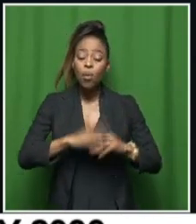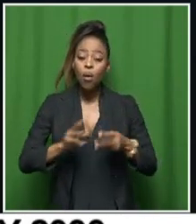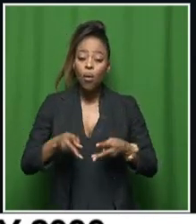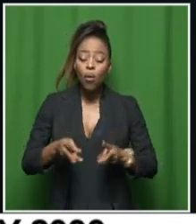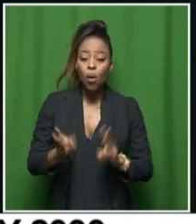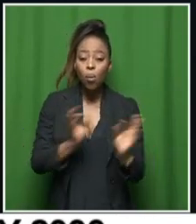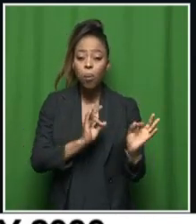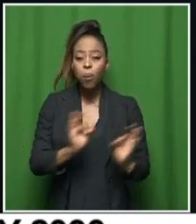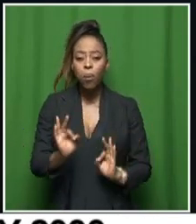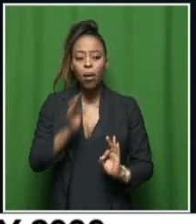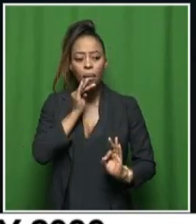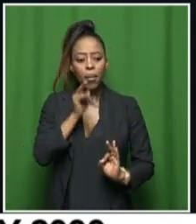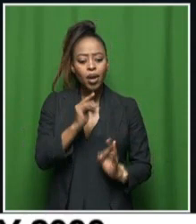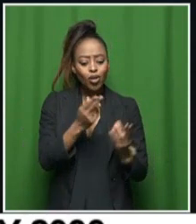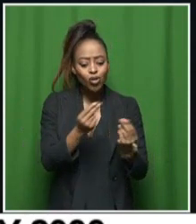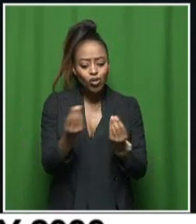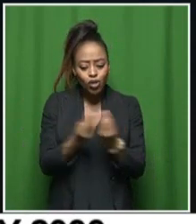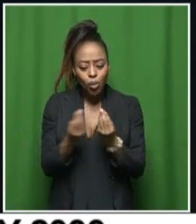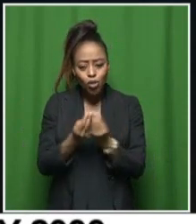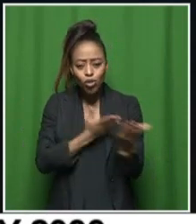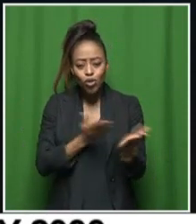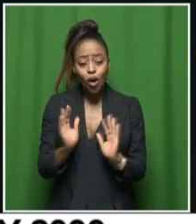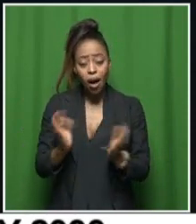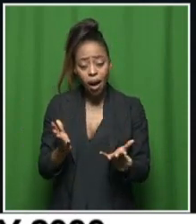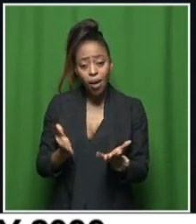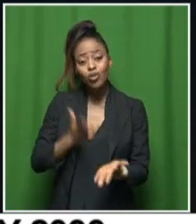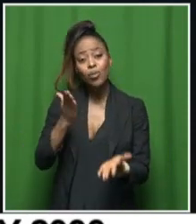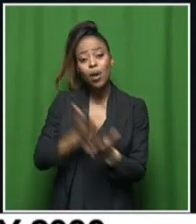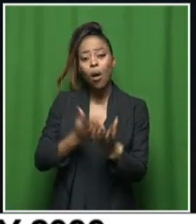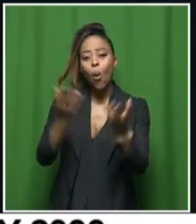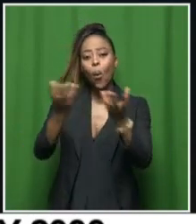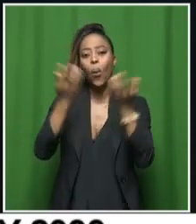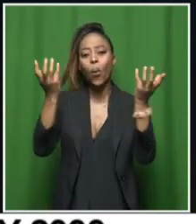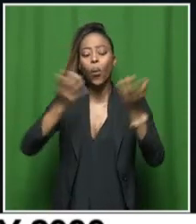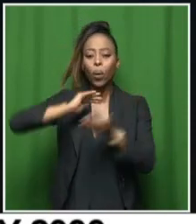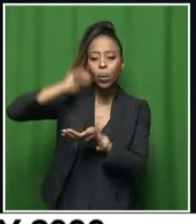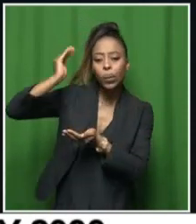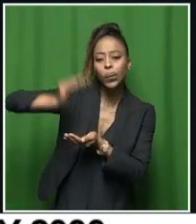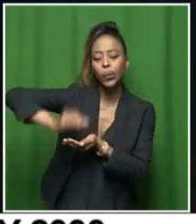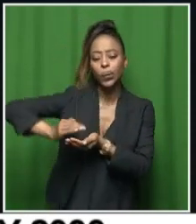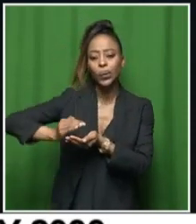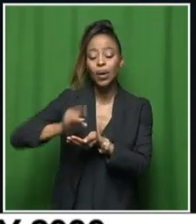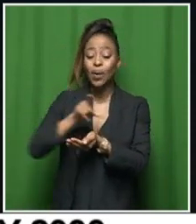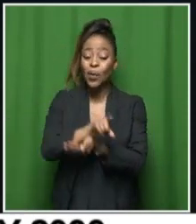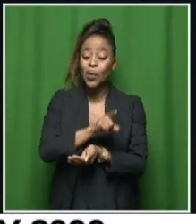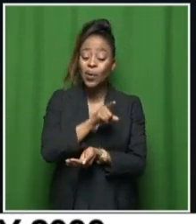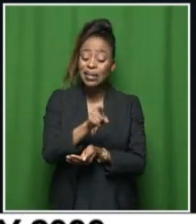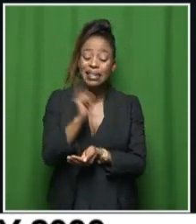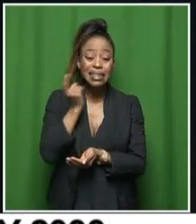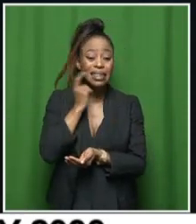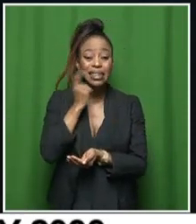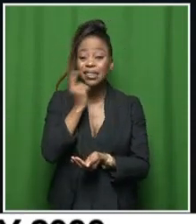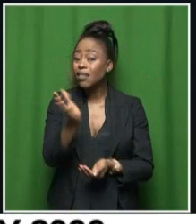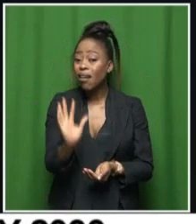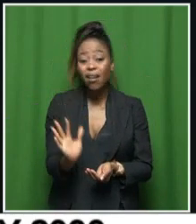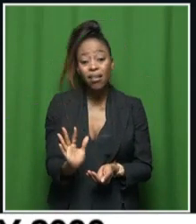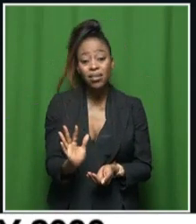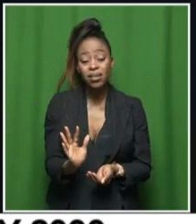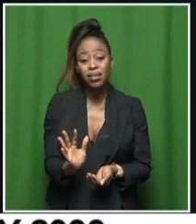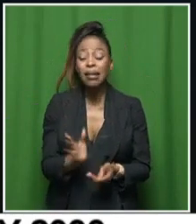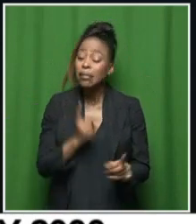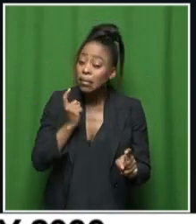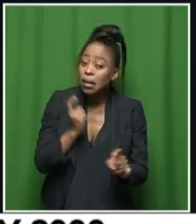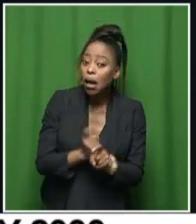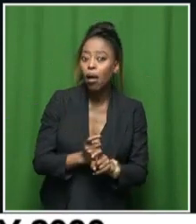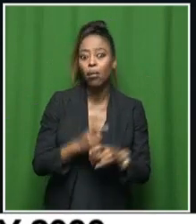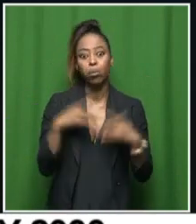of how you're going to go about reducing these emissions. Now, as mentioned, this is not an easy task. I think it's incredibly